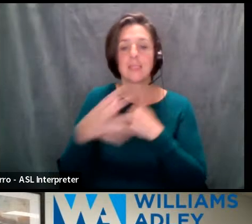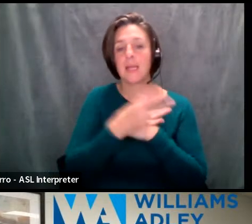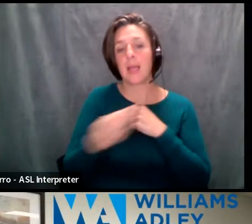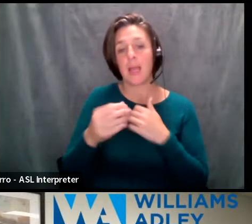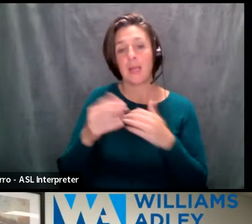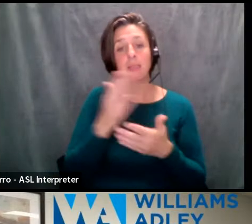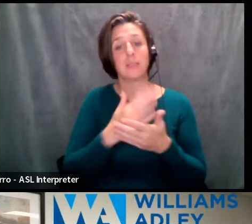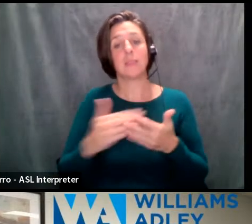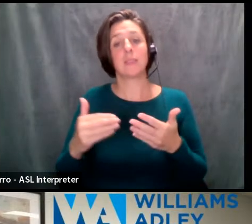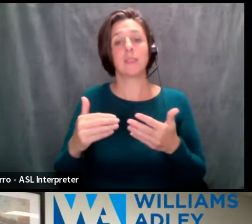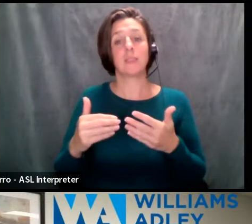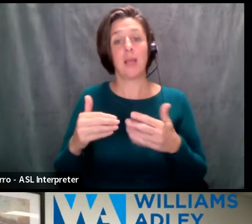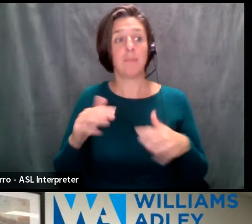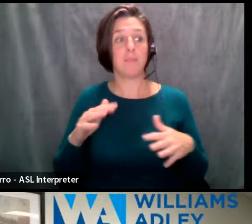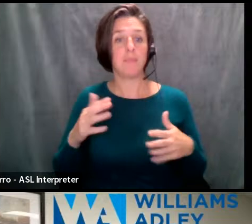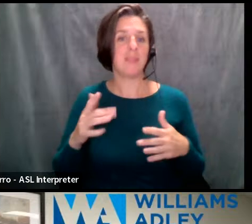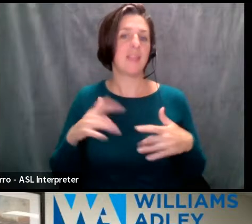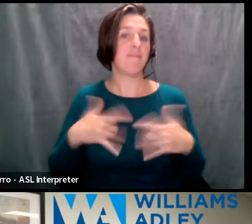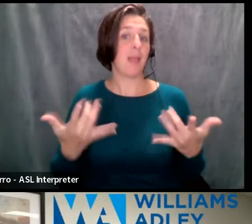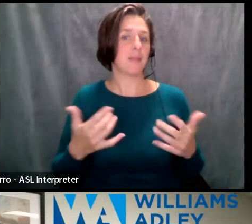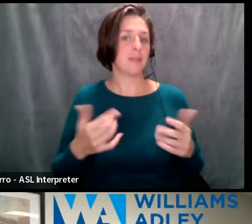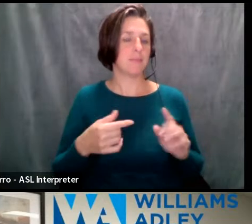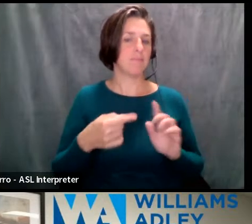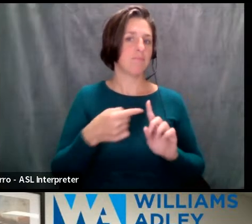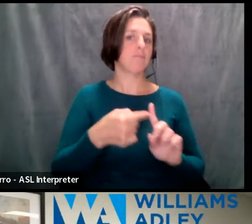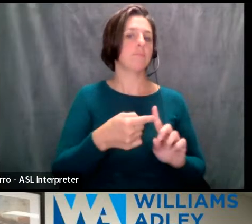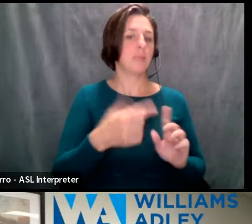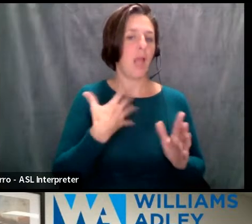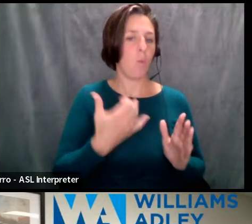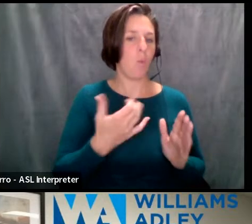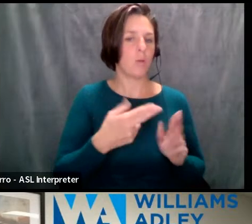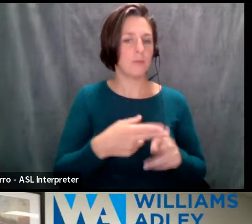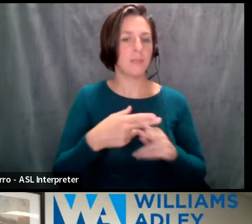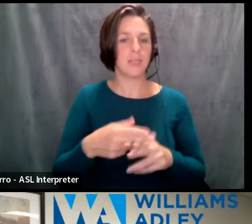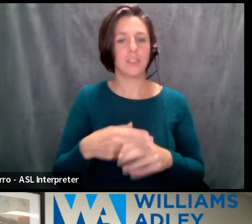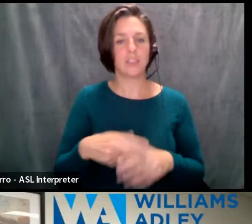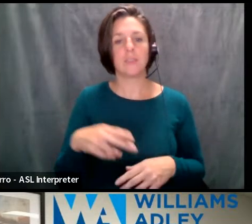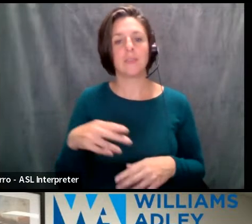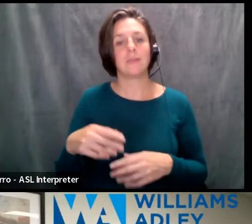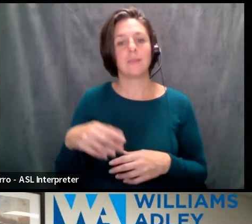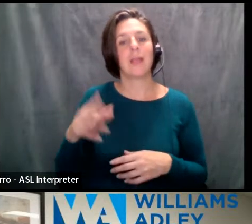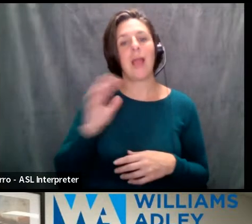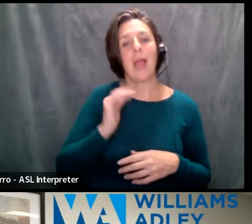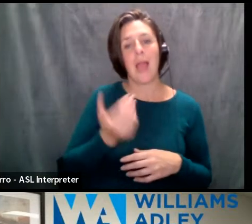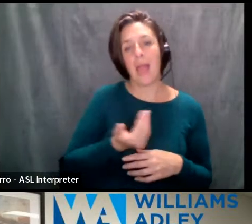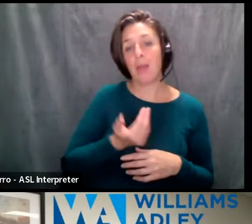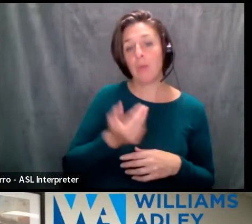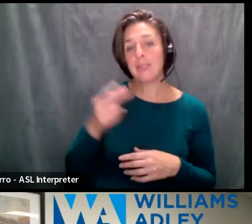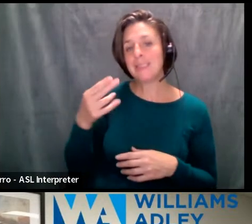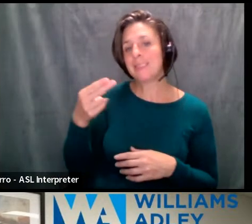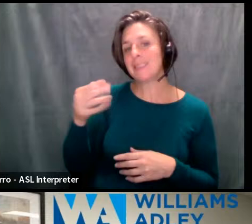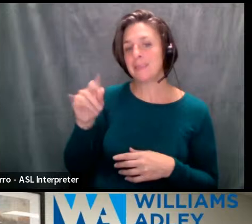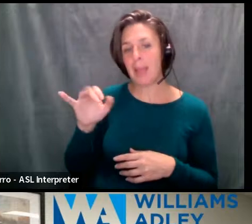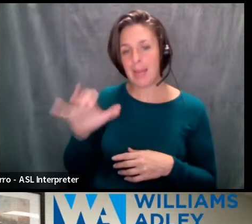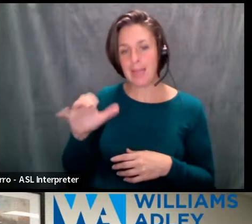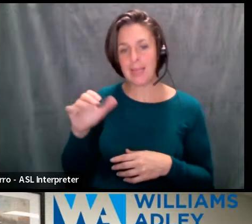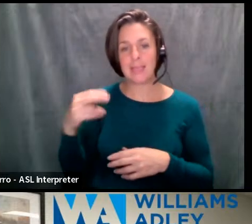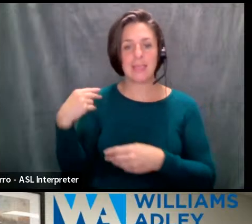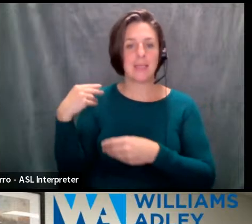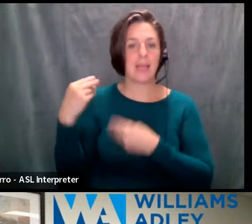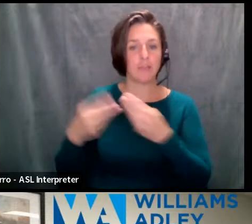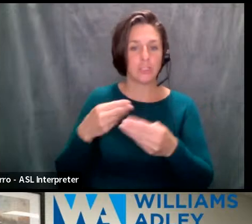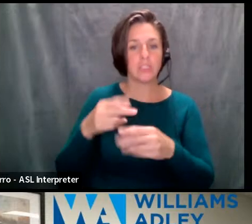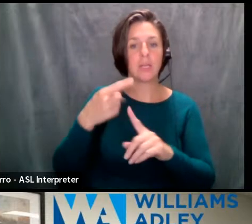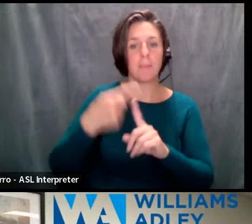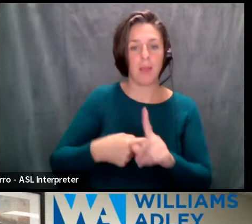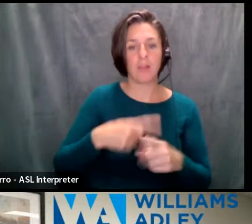event highlights that I'd like to mention. In our Hispanic Heritage Month from September 15th to October